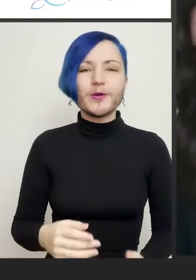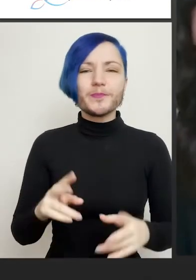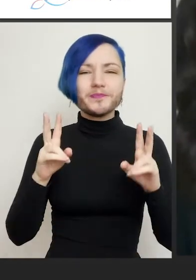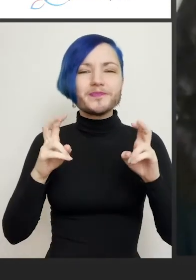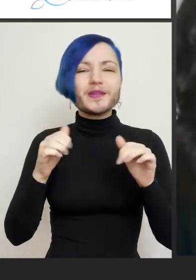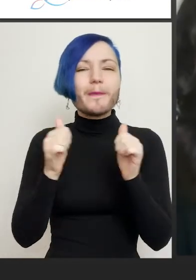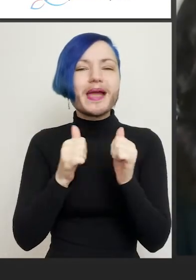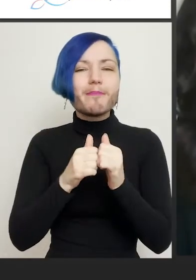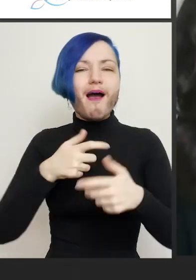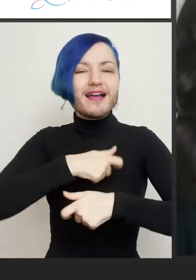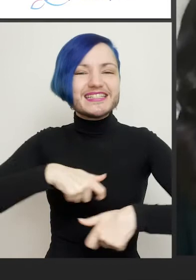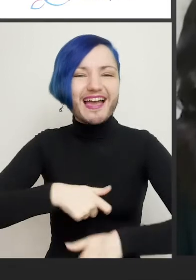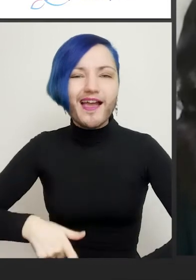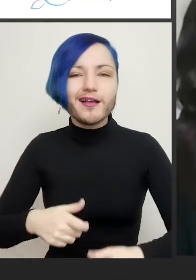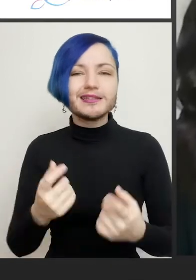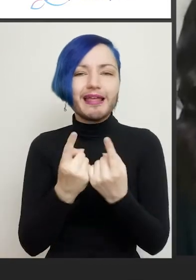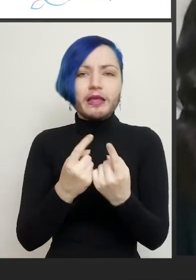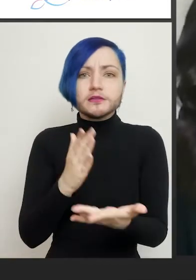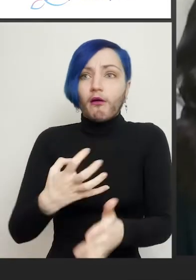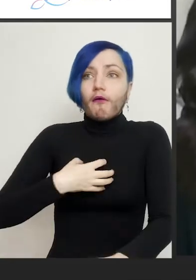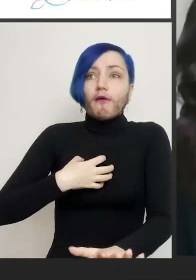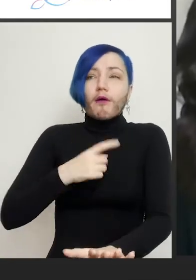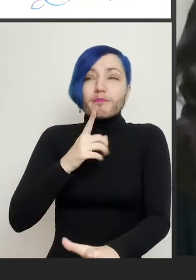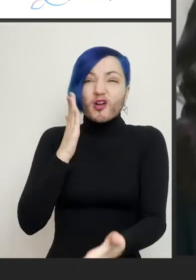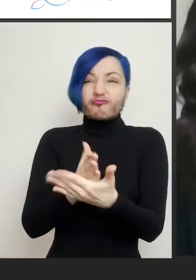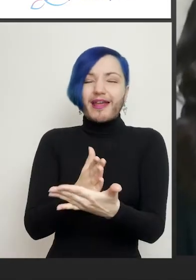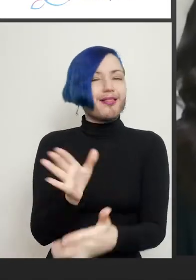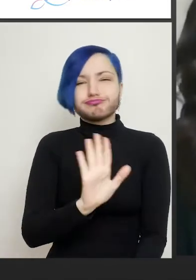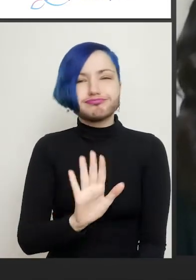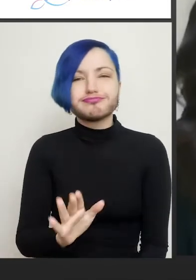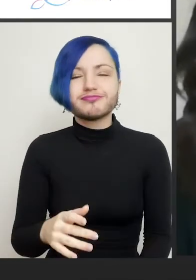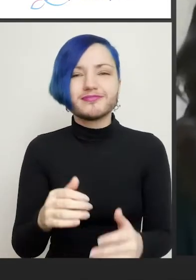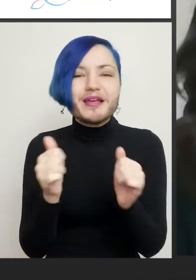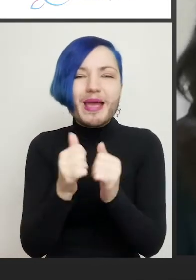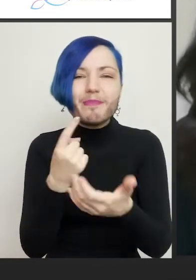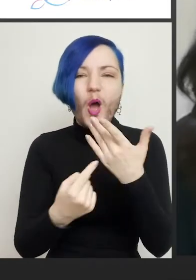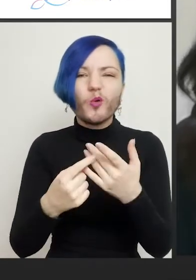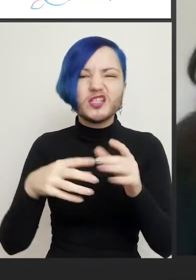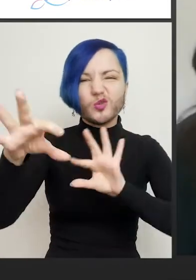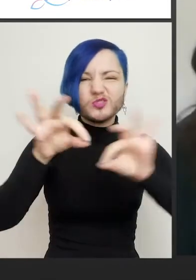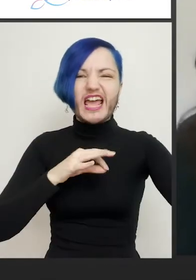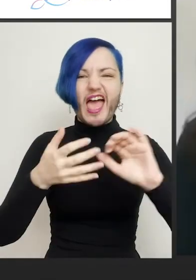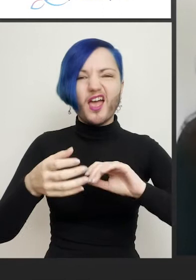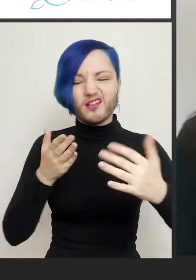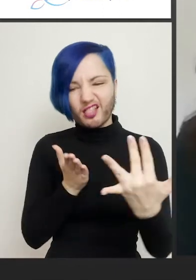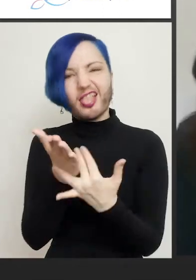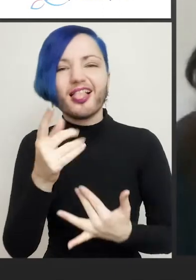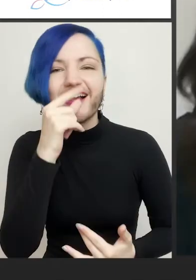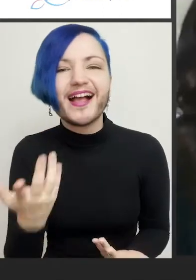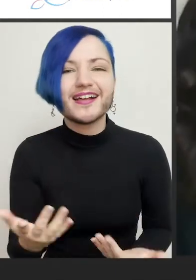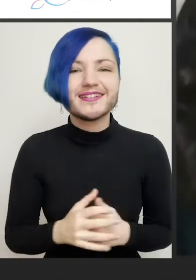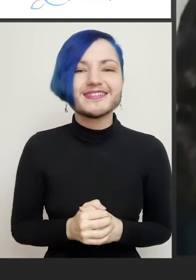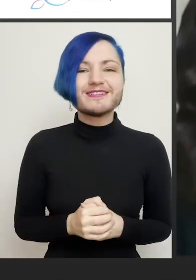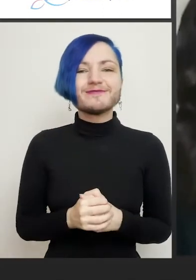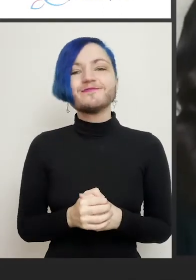I like to call it, the things that you fear but that aren't real. They're just made of paper and they're just confetti, and it's about smashing through that